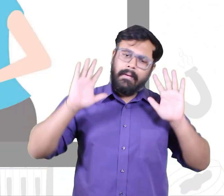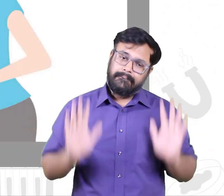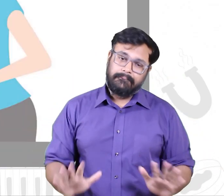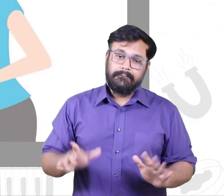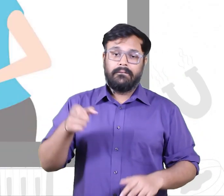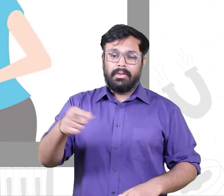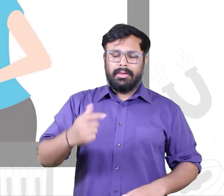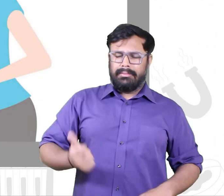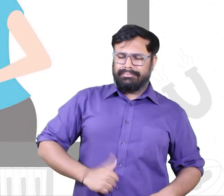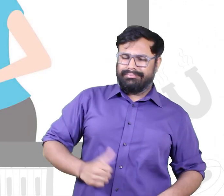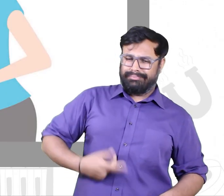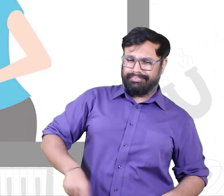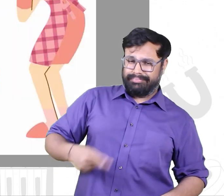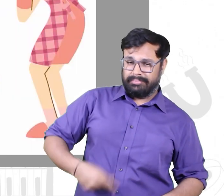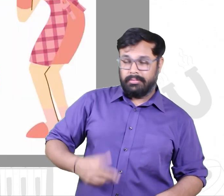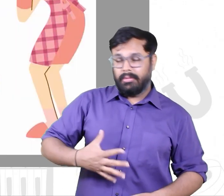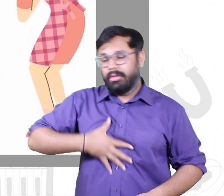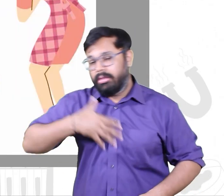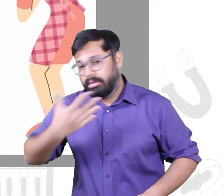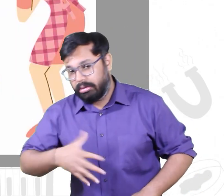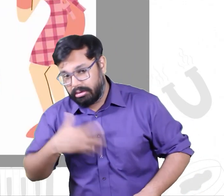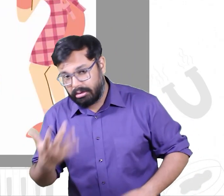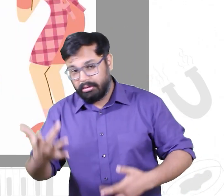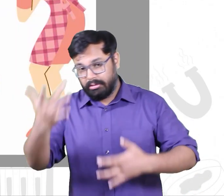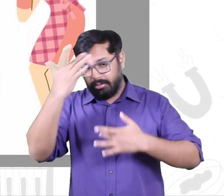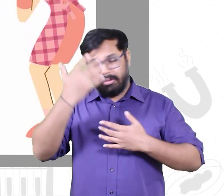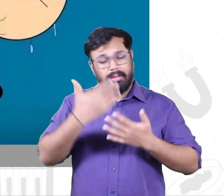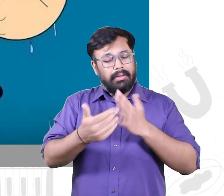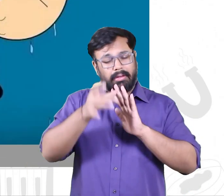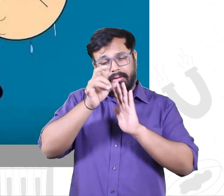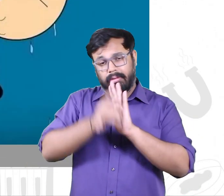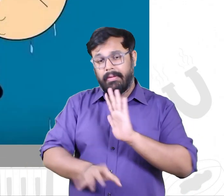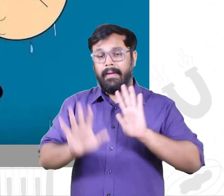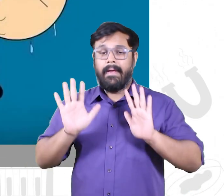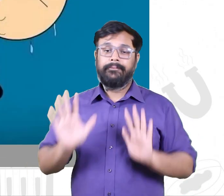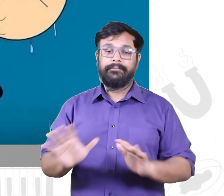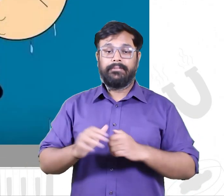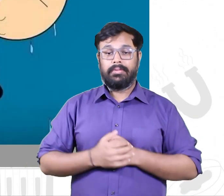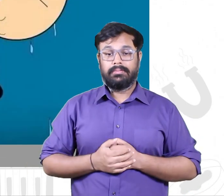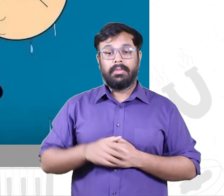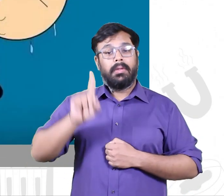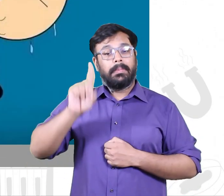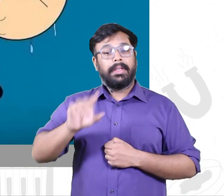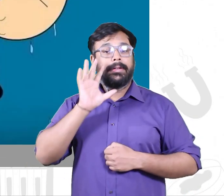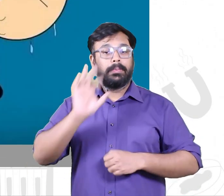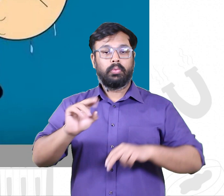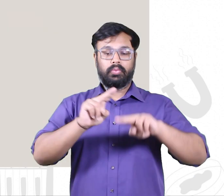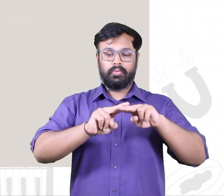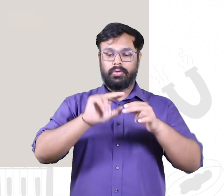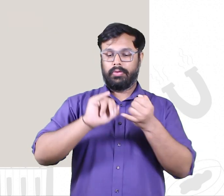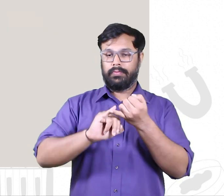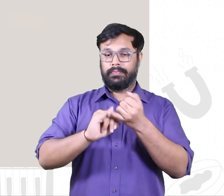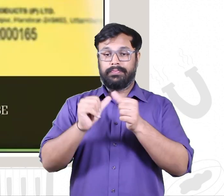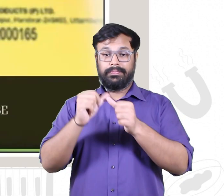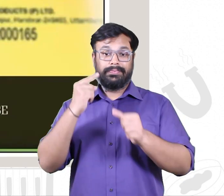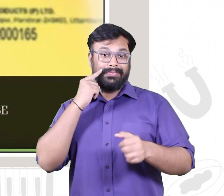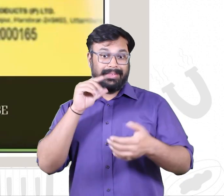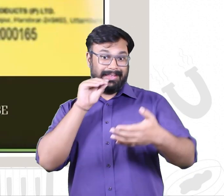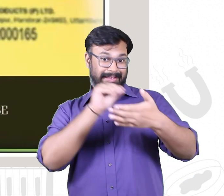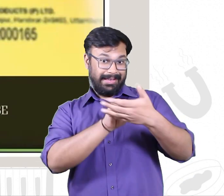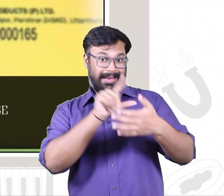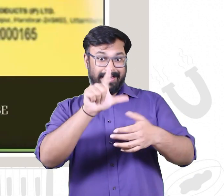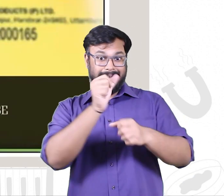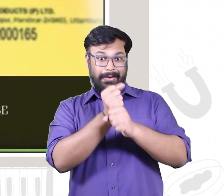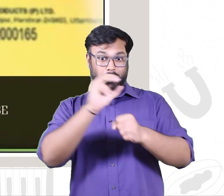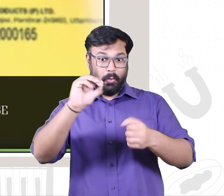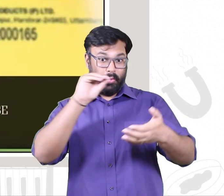these, you will suffer from stomachache, diarrhea, nausea, etc. We must also look